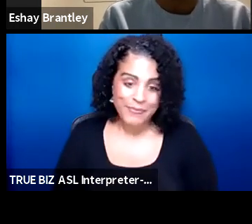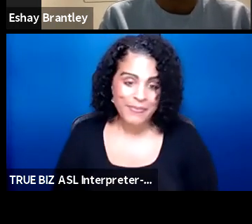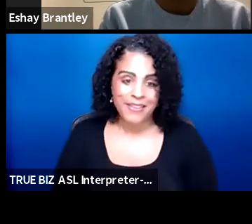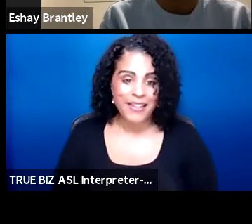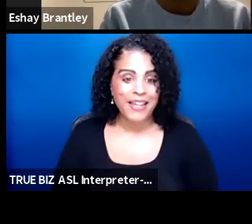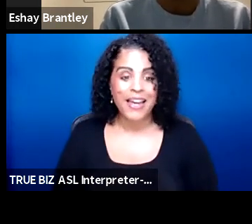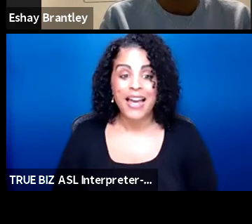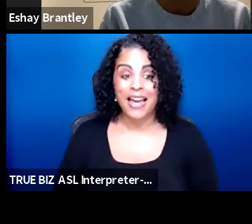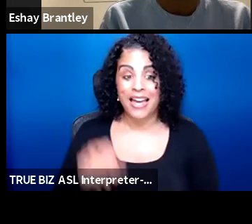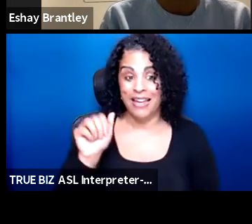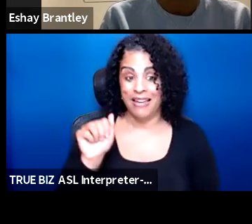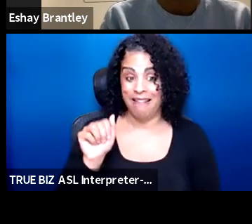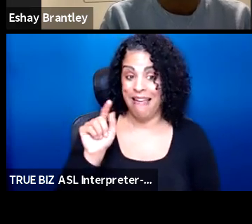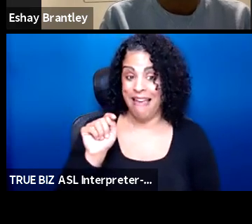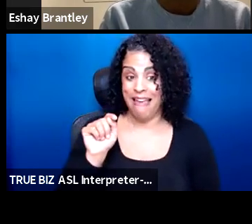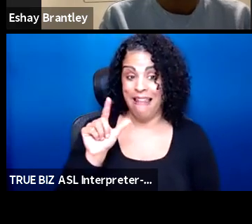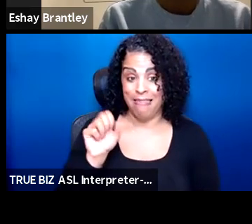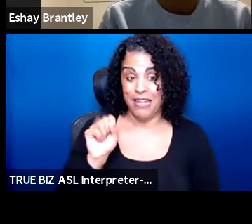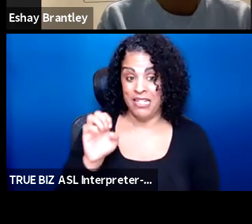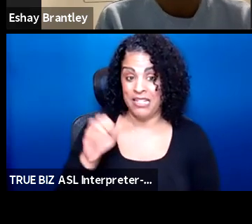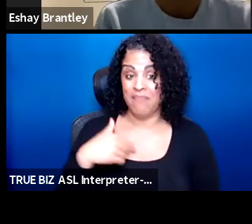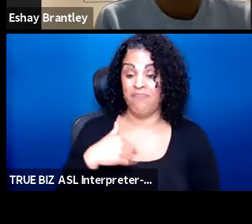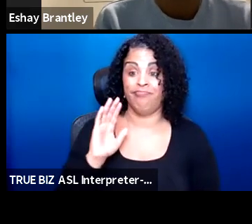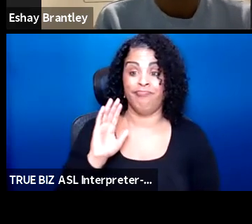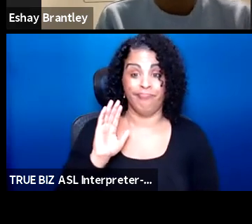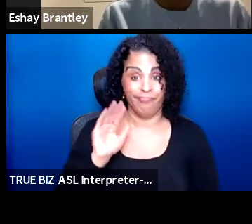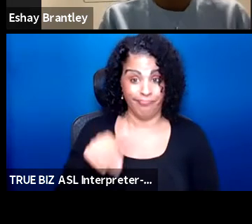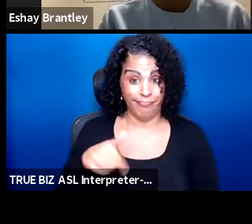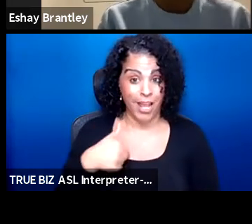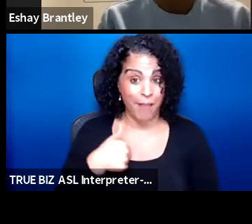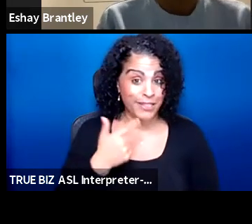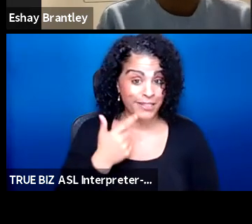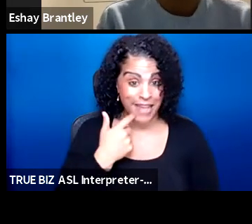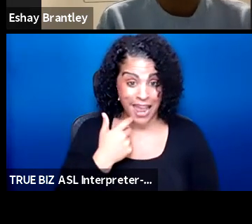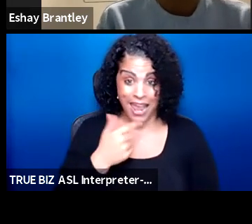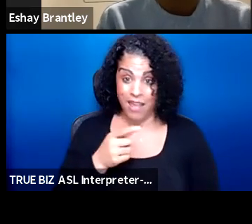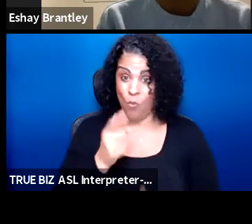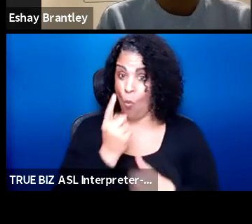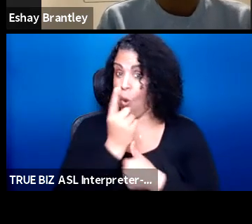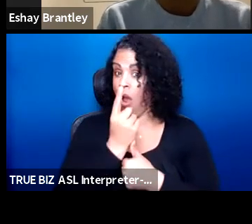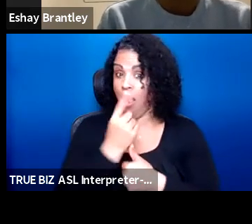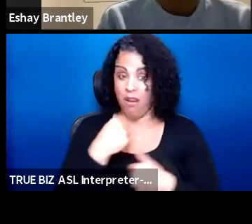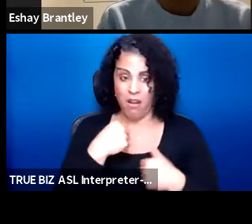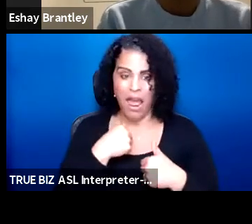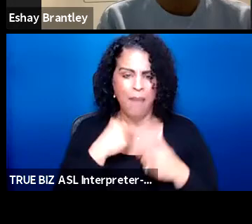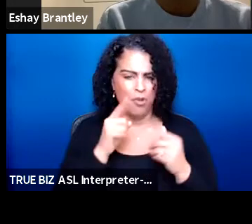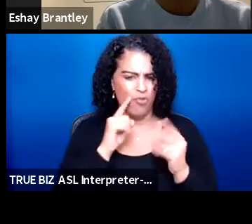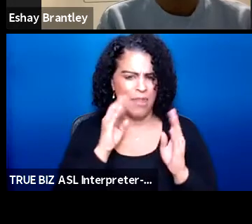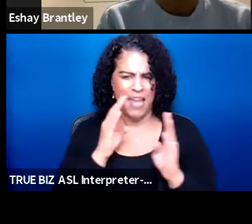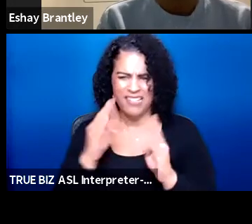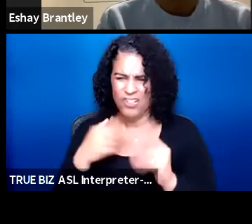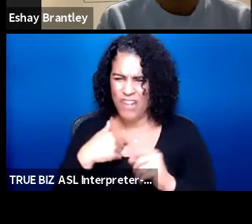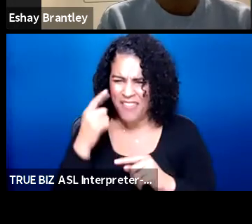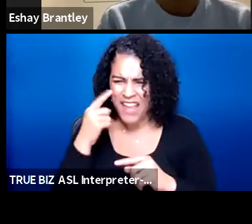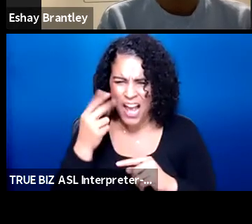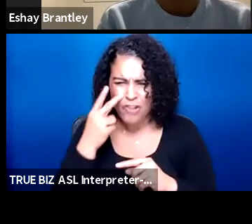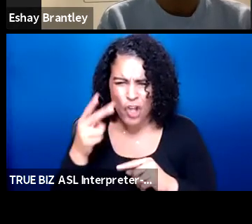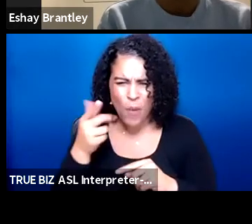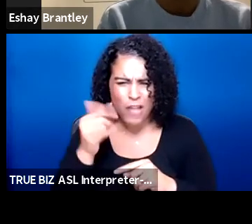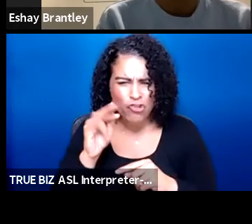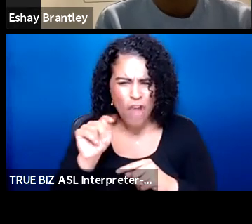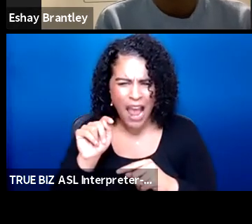No, I mean, I will just say, for one, just because I have been paying attention, I think I saw you at Giant Step